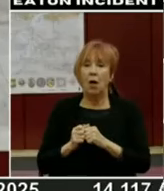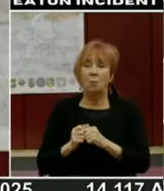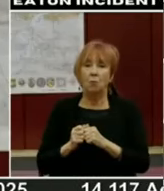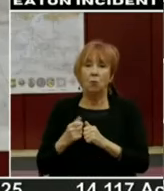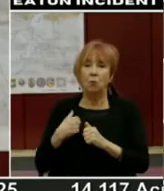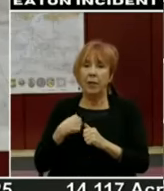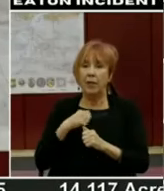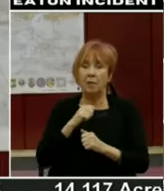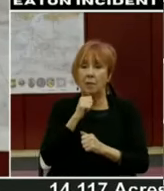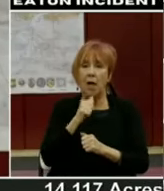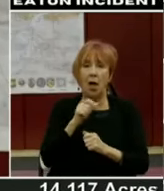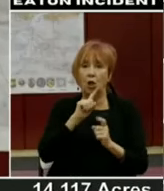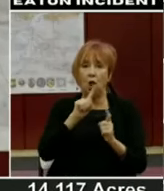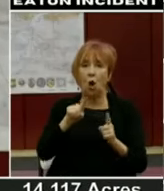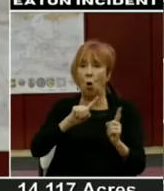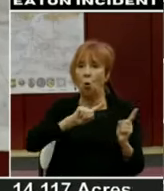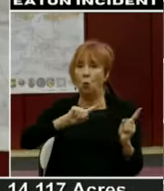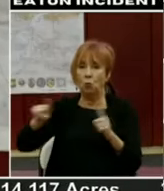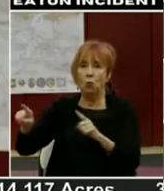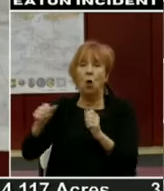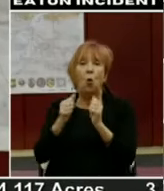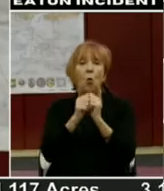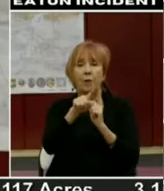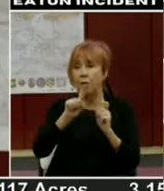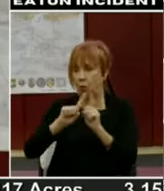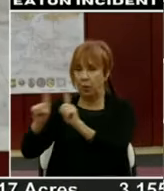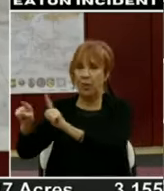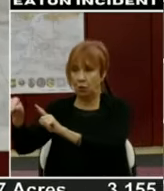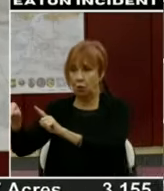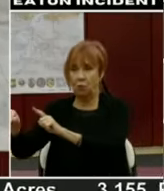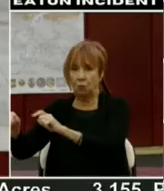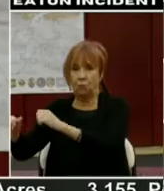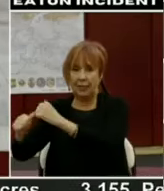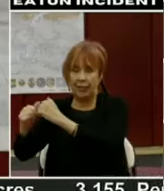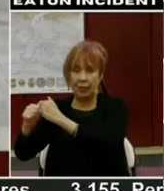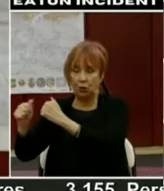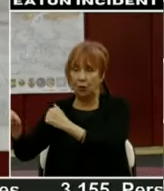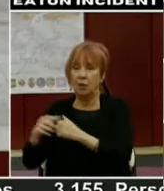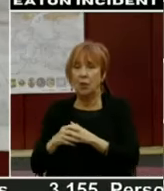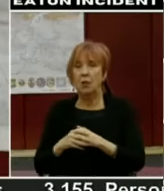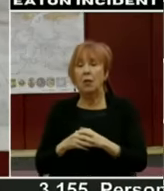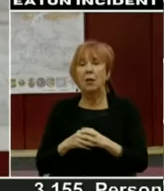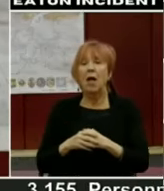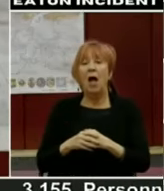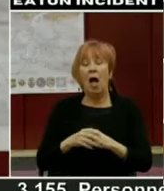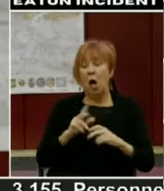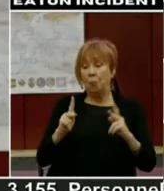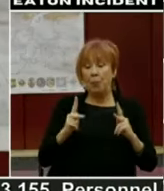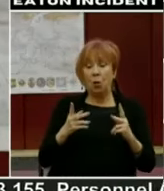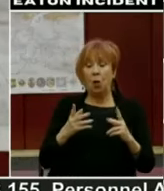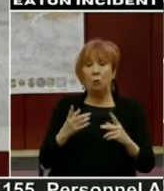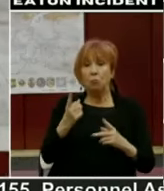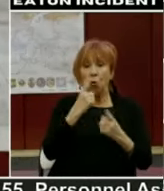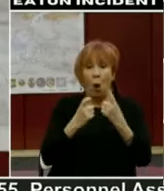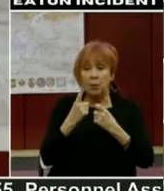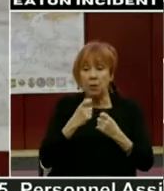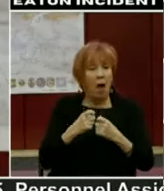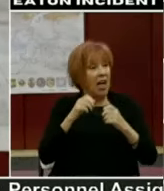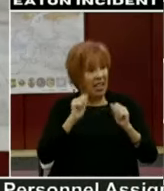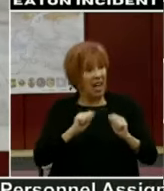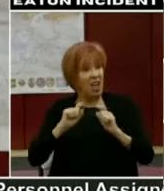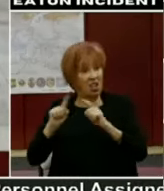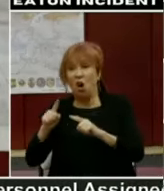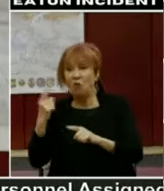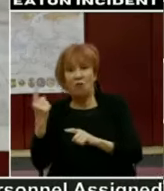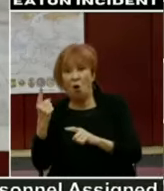in. Now, I understand there's questions about can they come in for a few minutes just to get vital medication. Still,